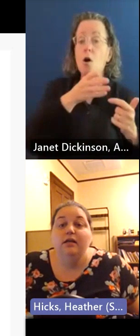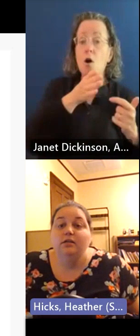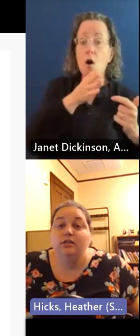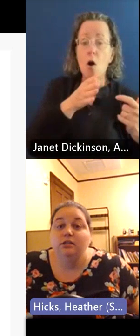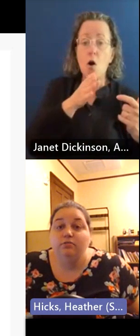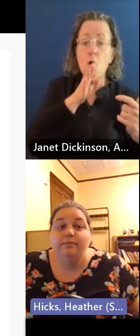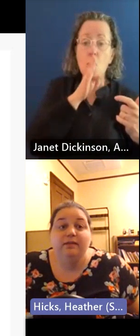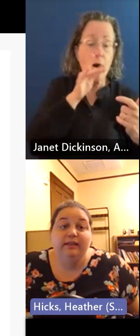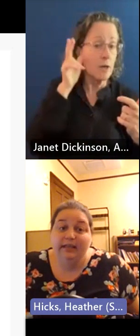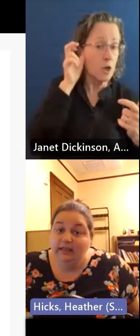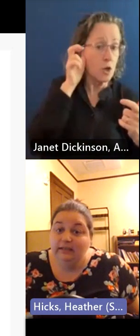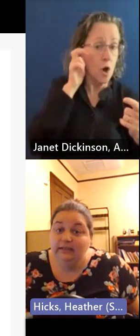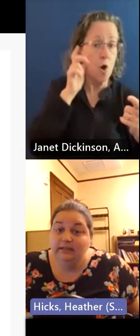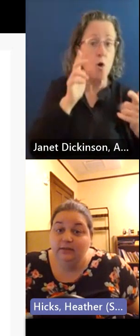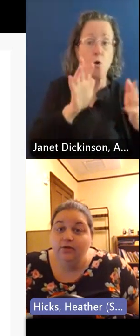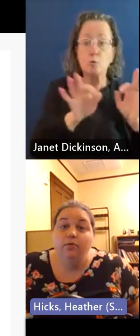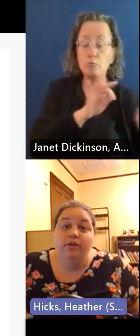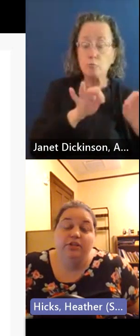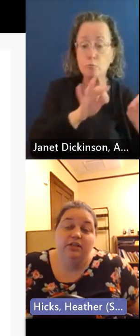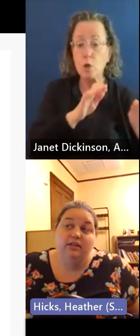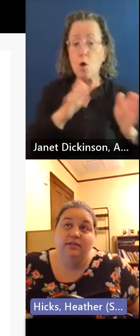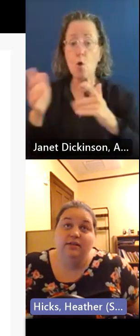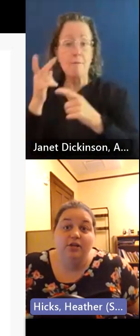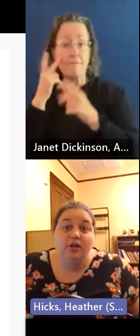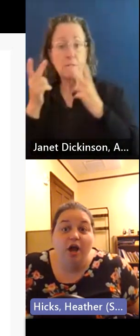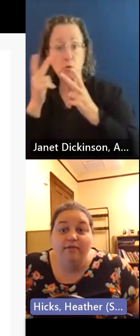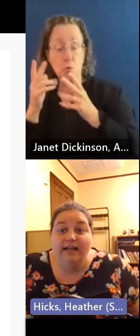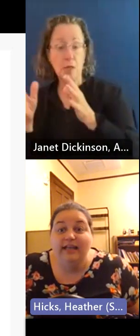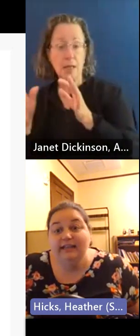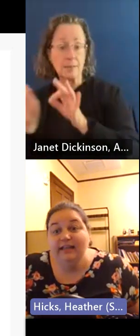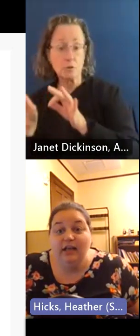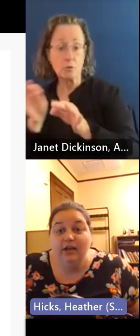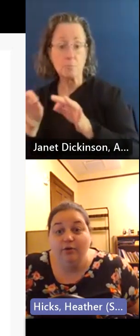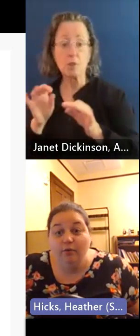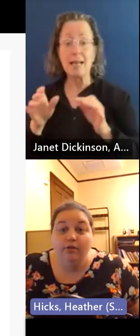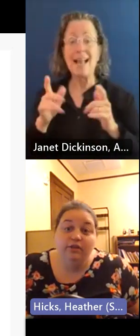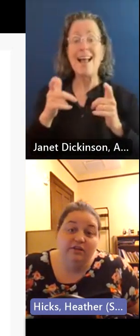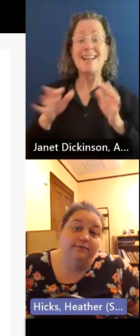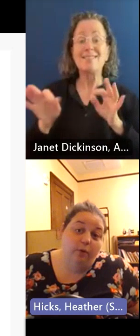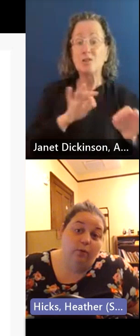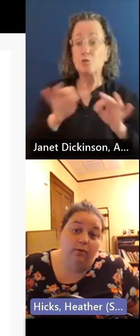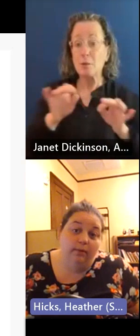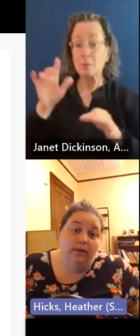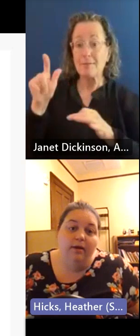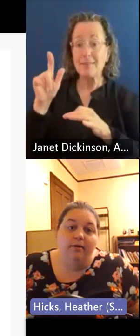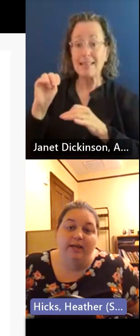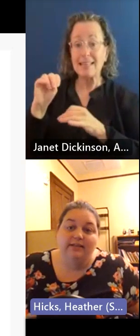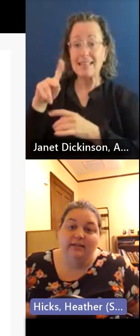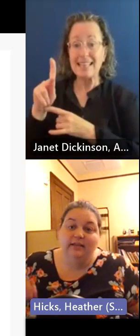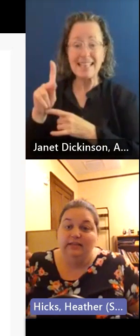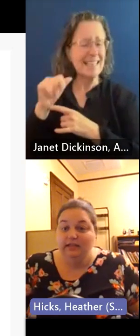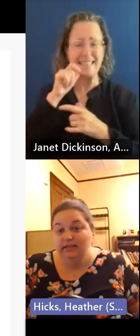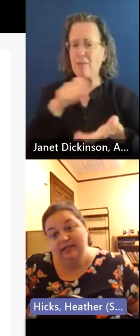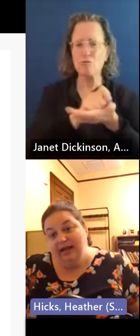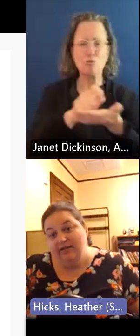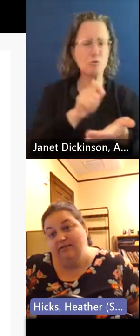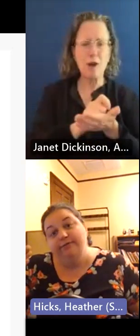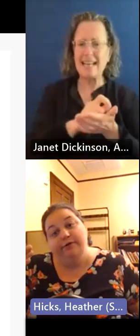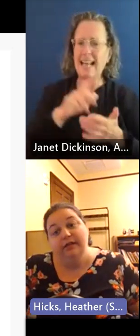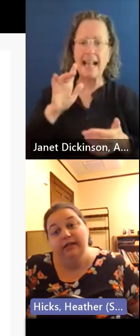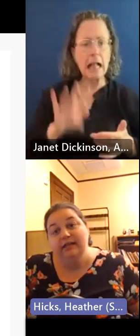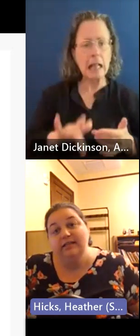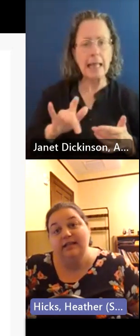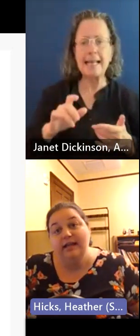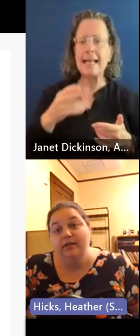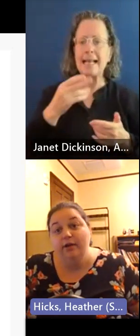communicated? Descriptive links, which is not writing click here or this form. Basically, does the text